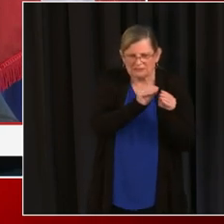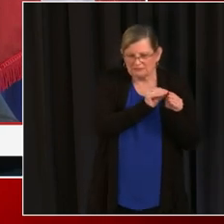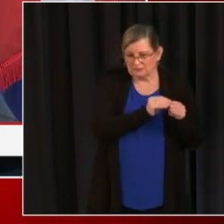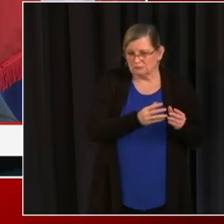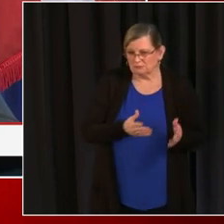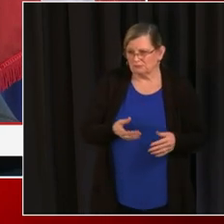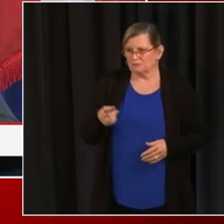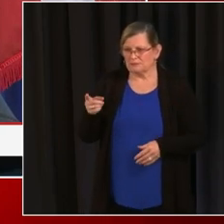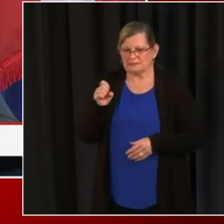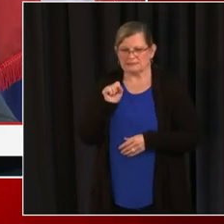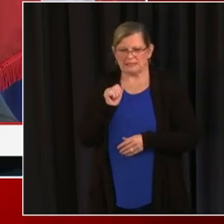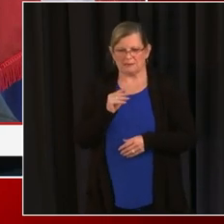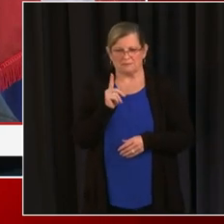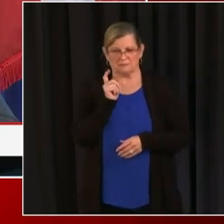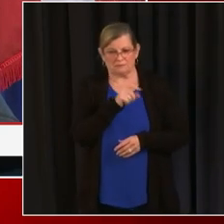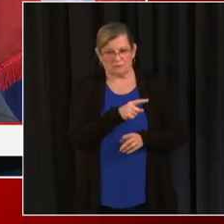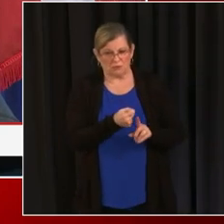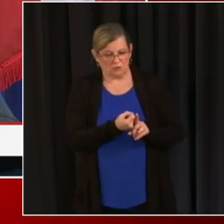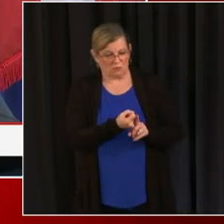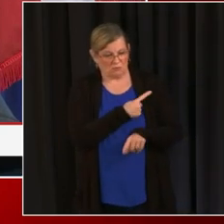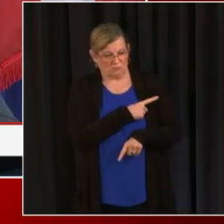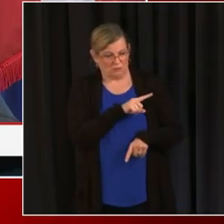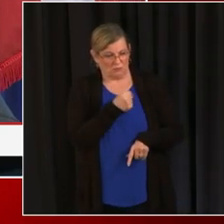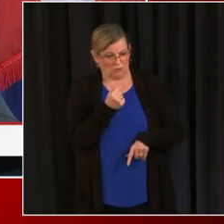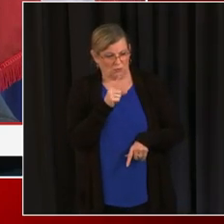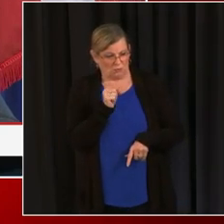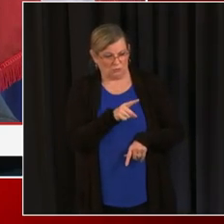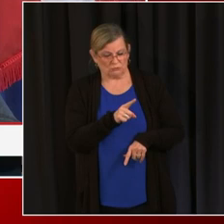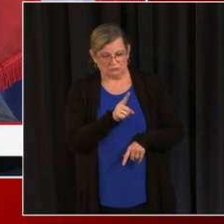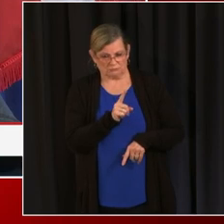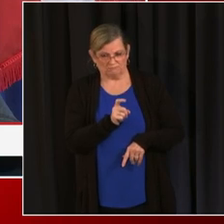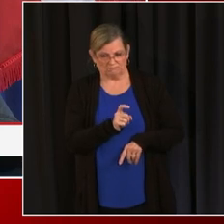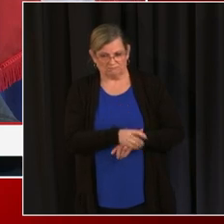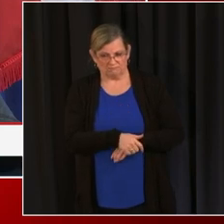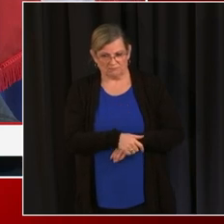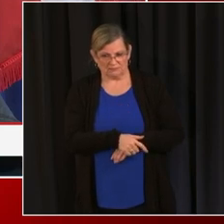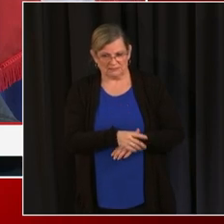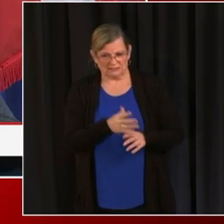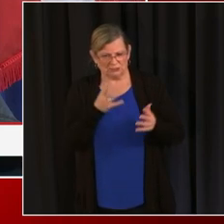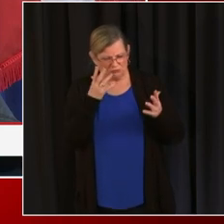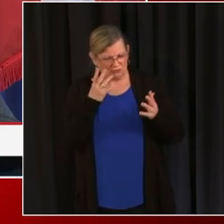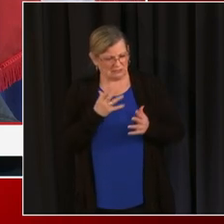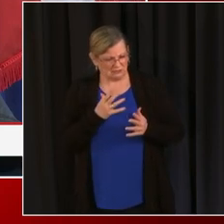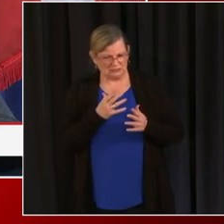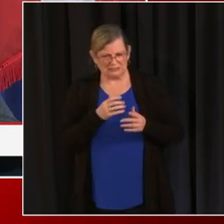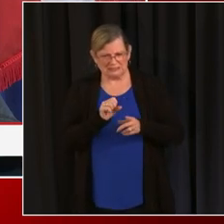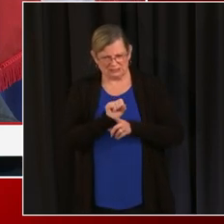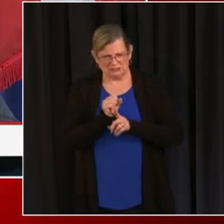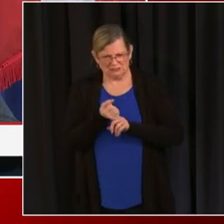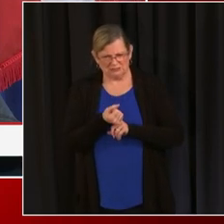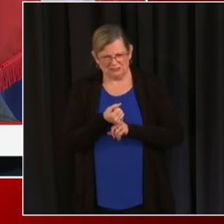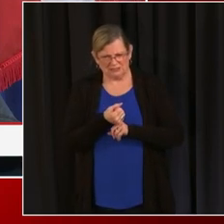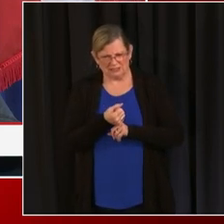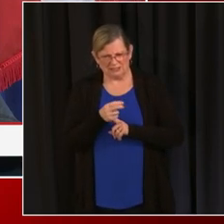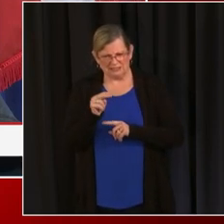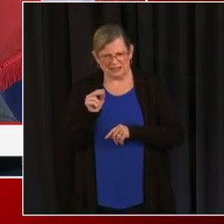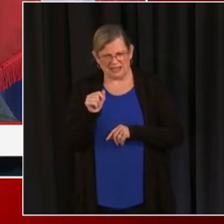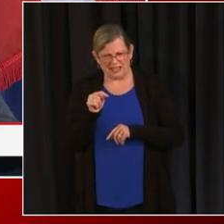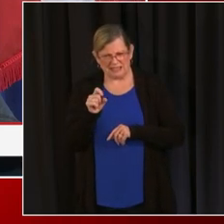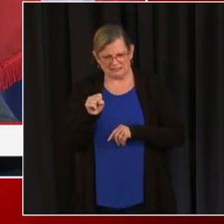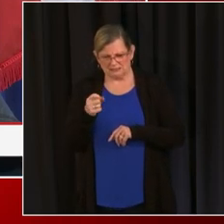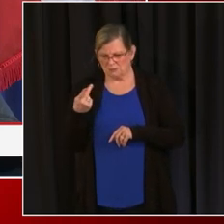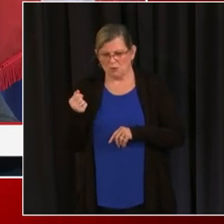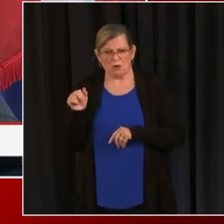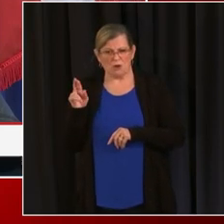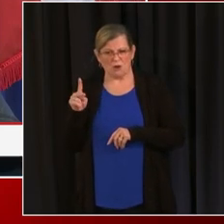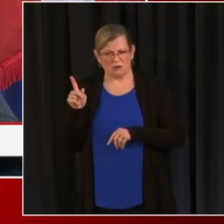corrections. Can I ask an off-topic question? Sure. Tragic situation near Nats Park the other day. Yep. Where